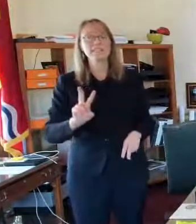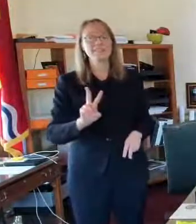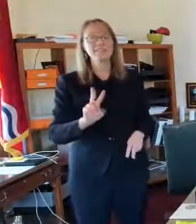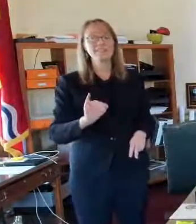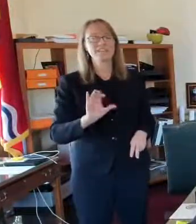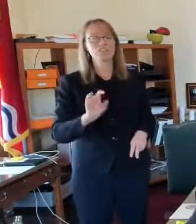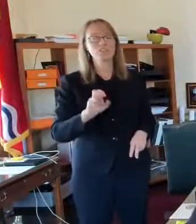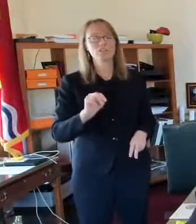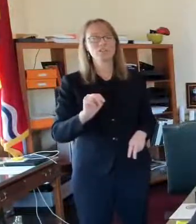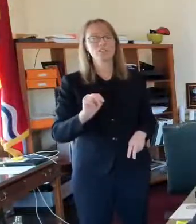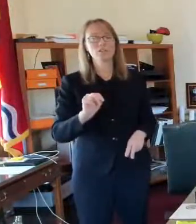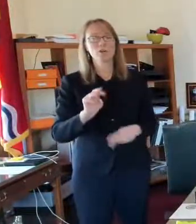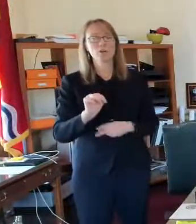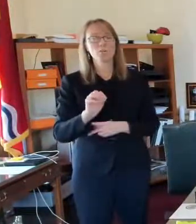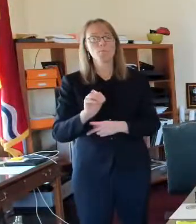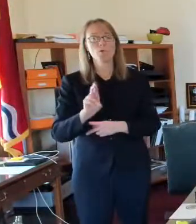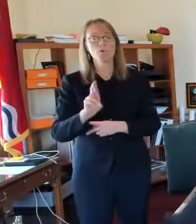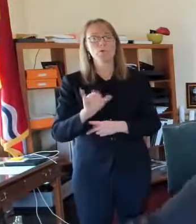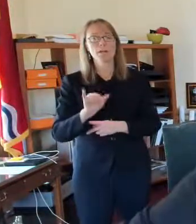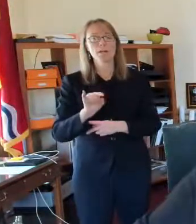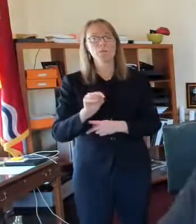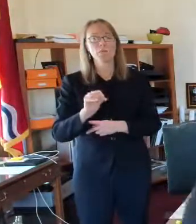to that,